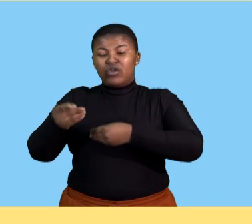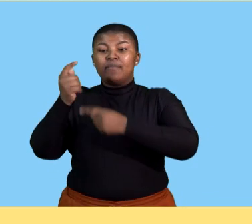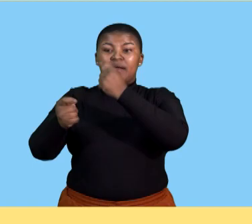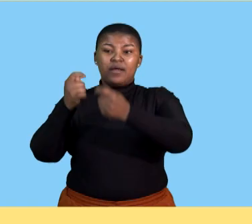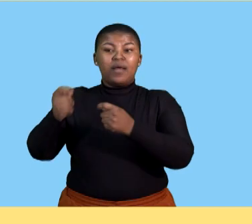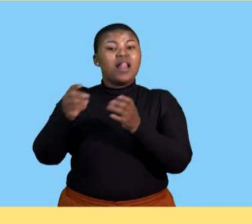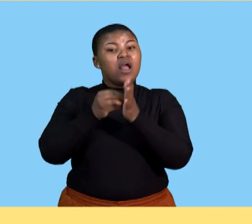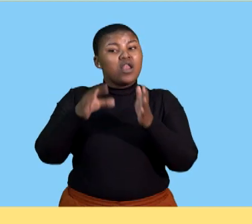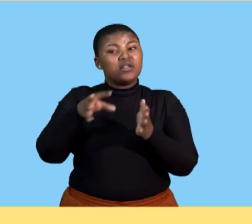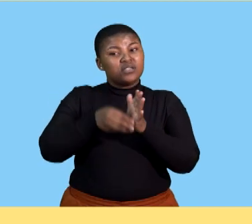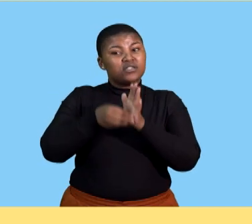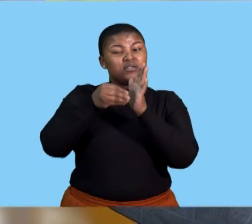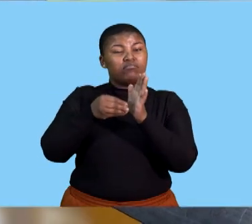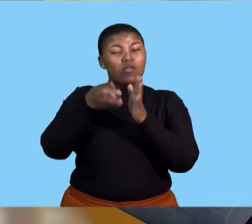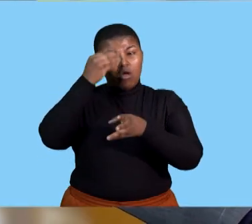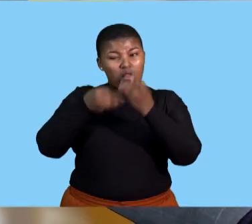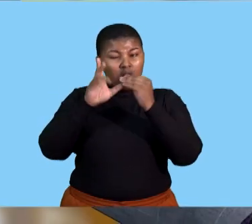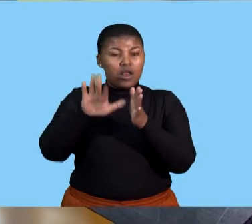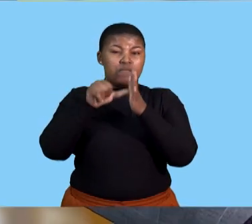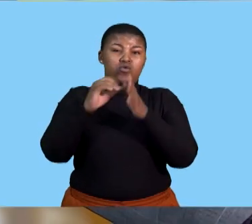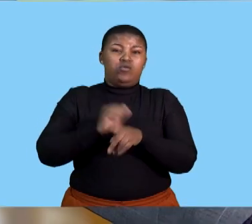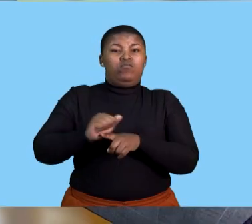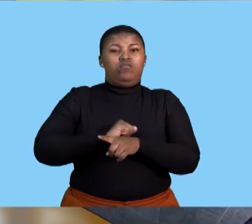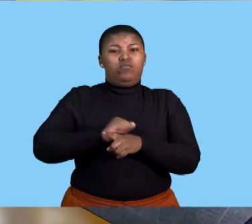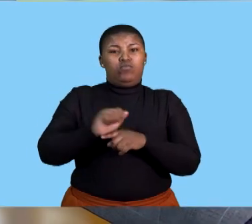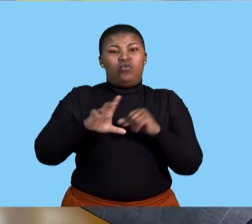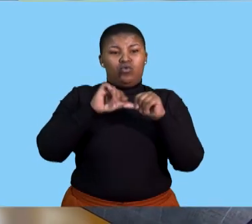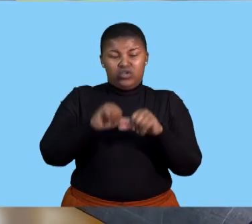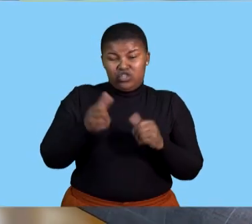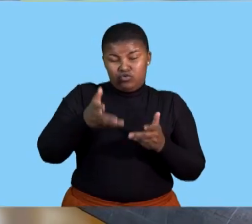very important, dear learners, once more, that you continuously practice